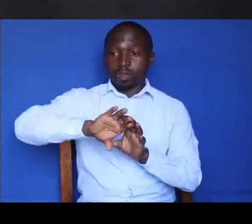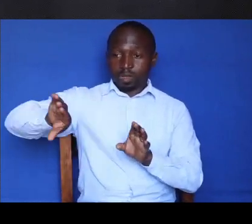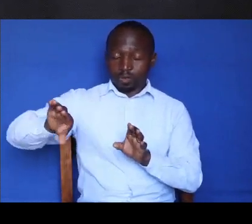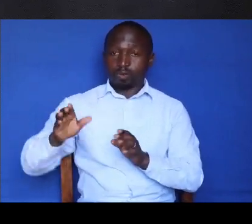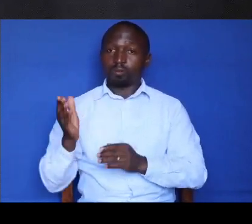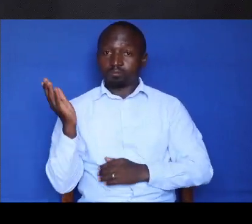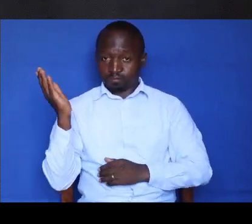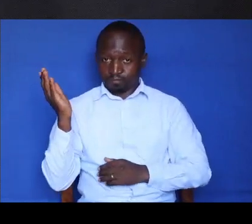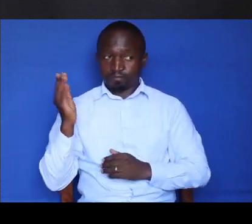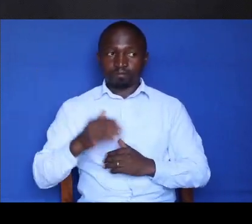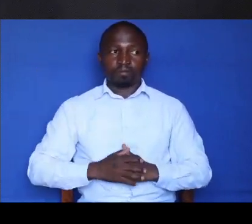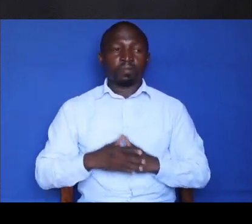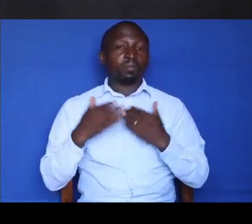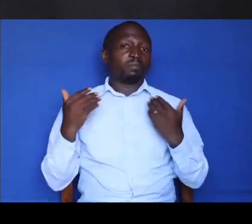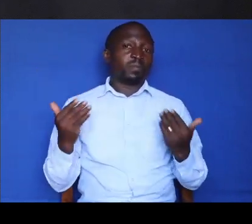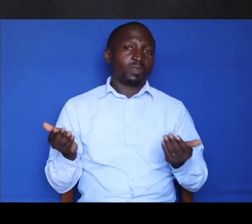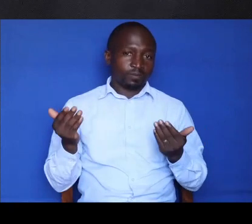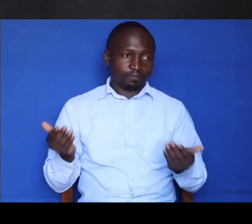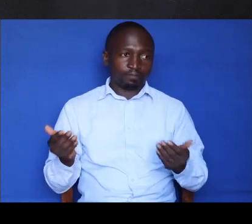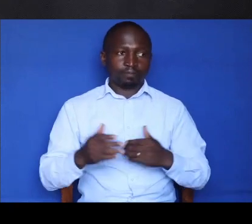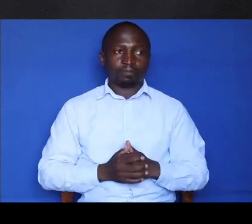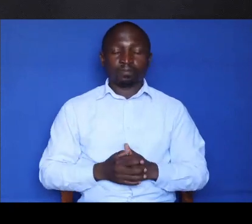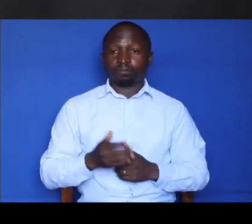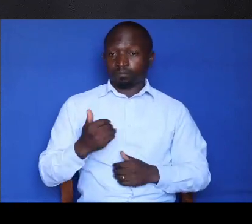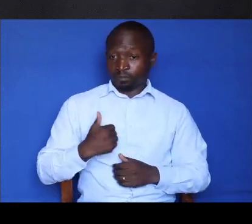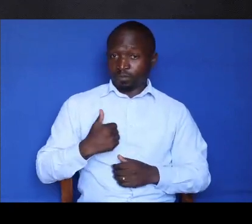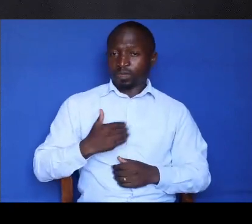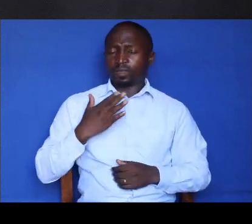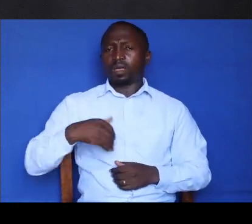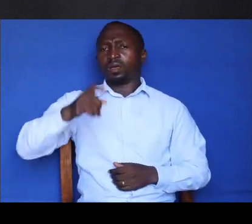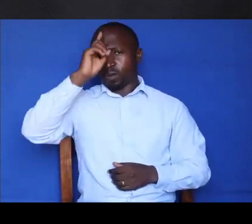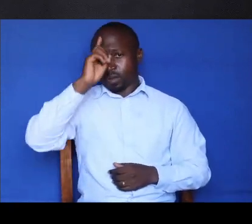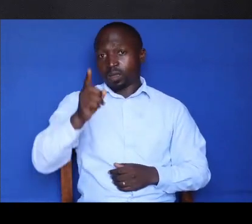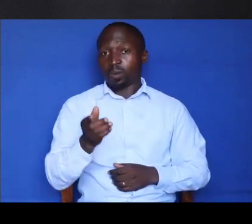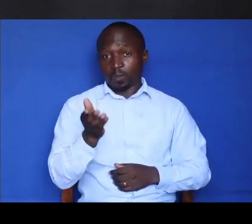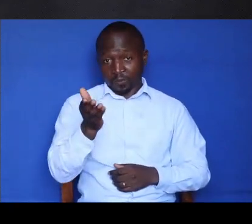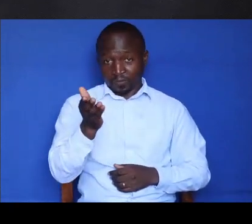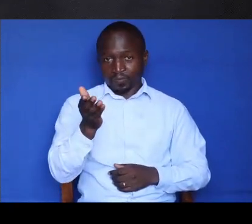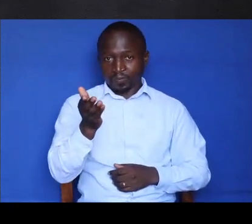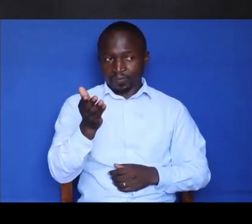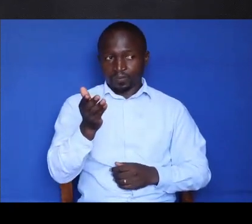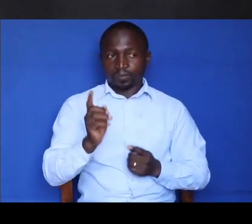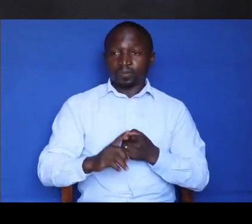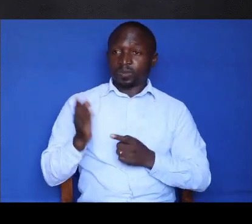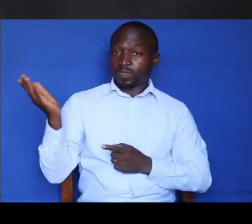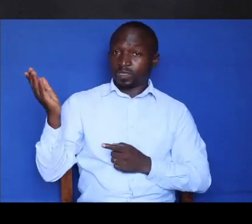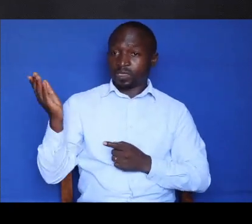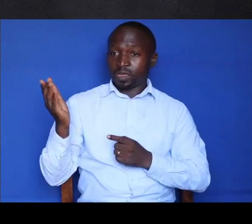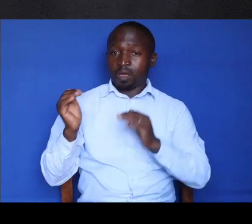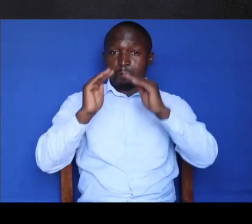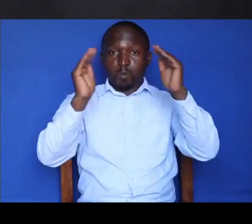rejuvenation. So class, I would like you to understand these